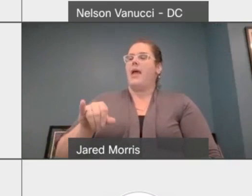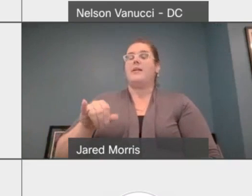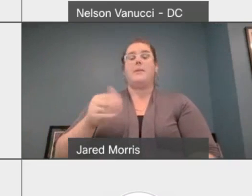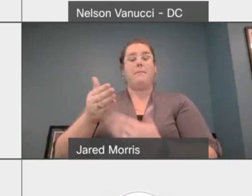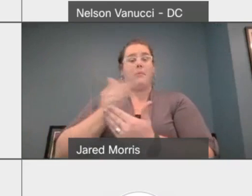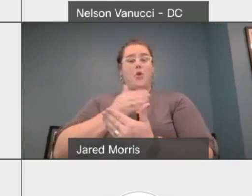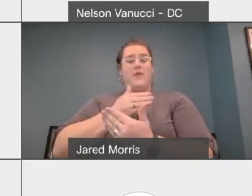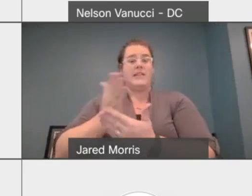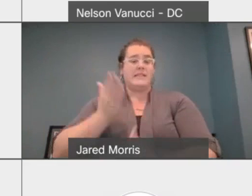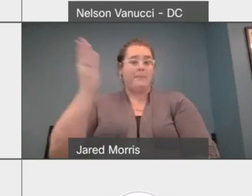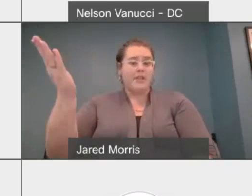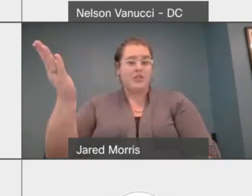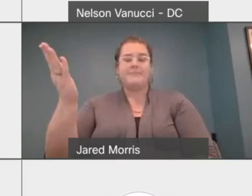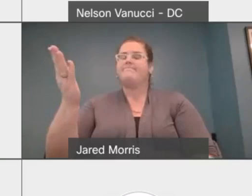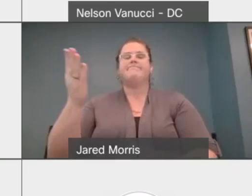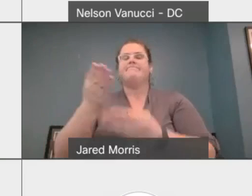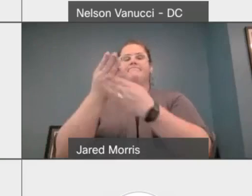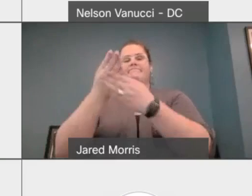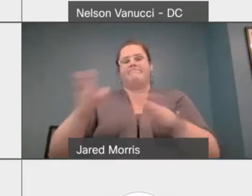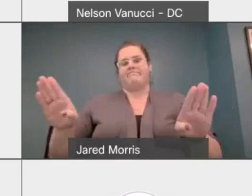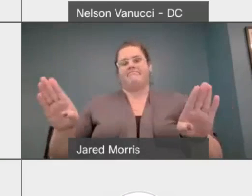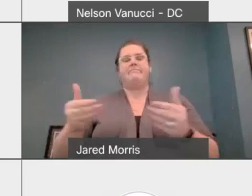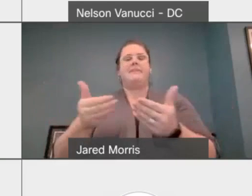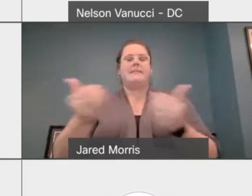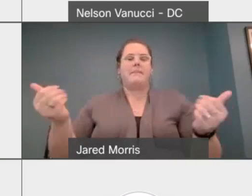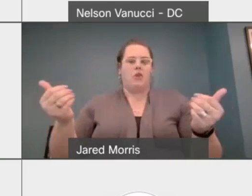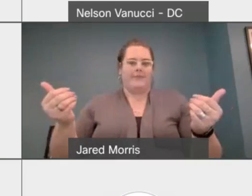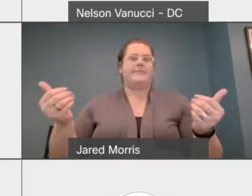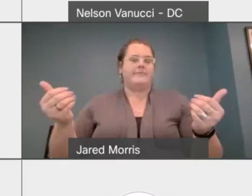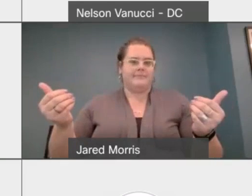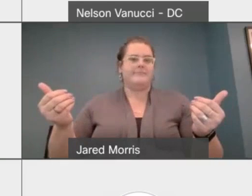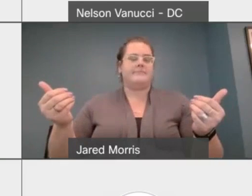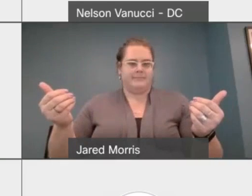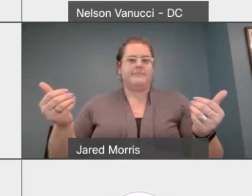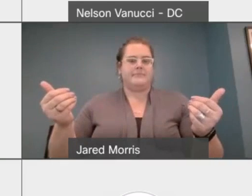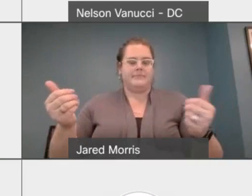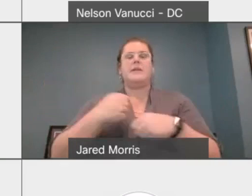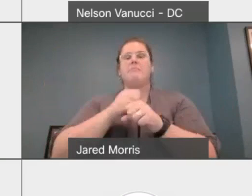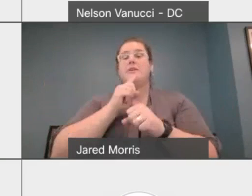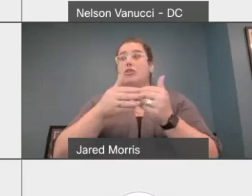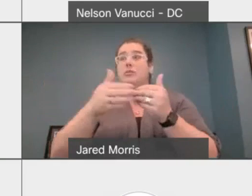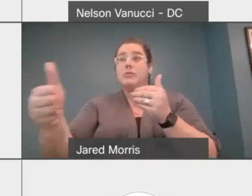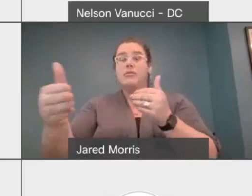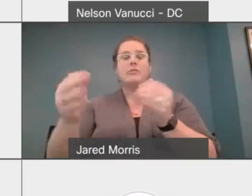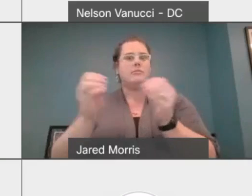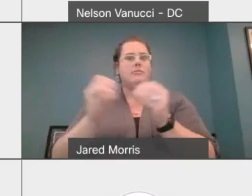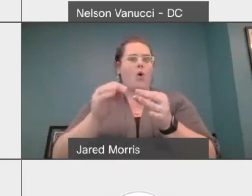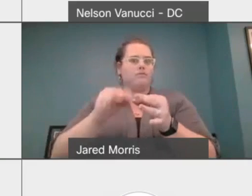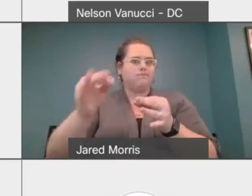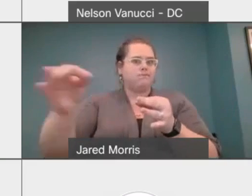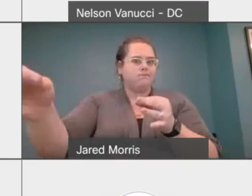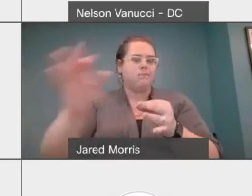to ensure that we don't have further delay. So our thoughts are